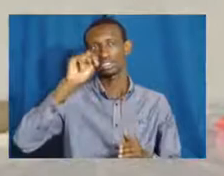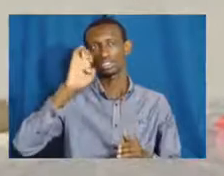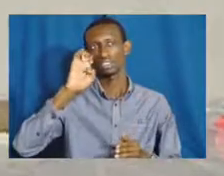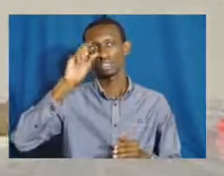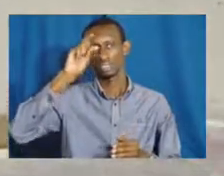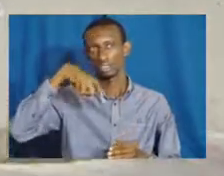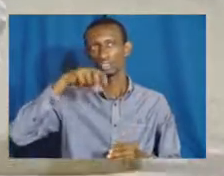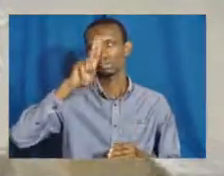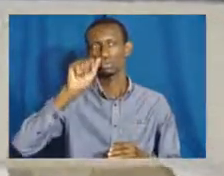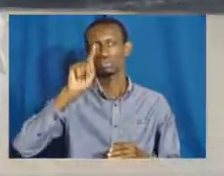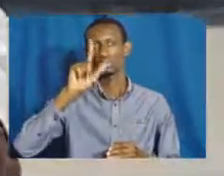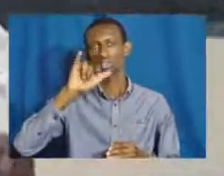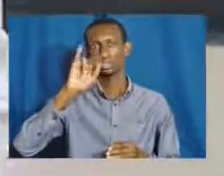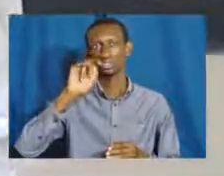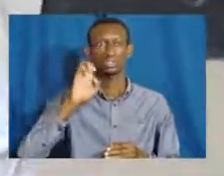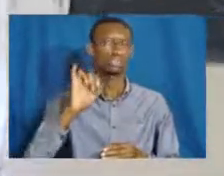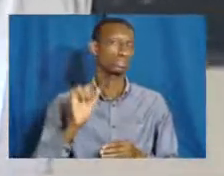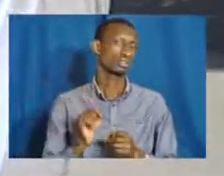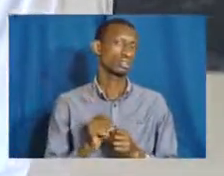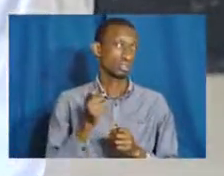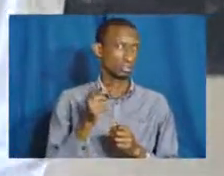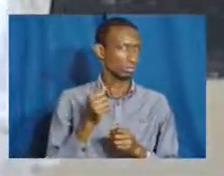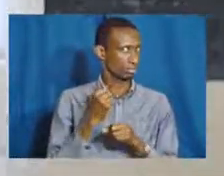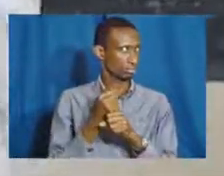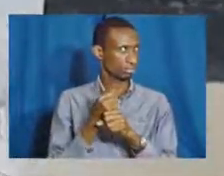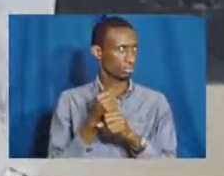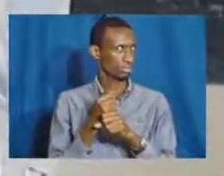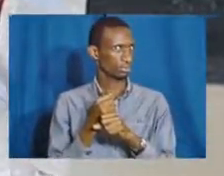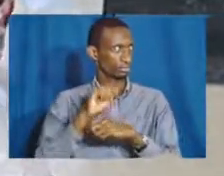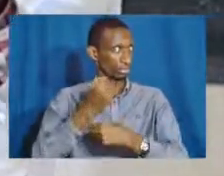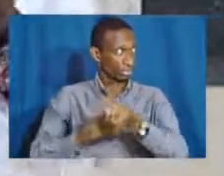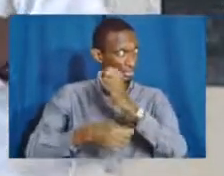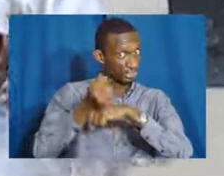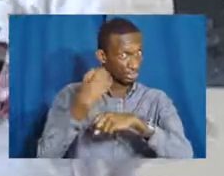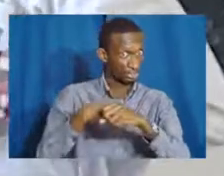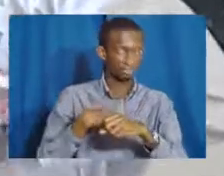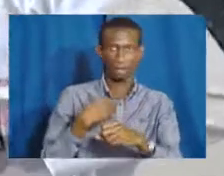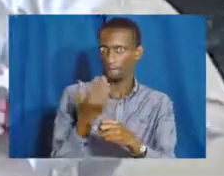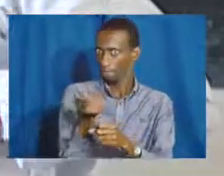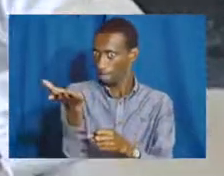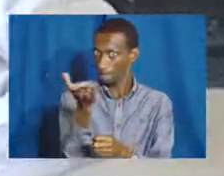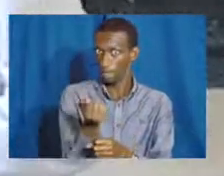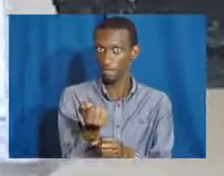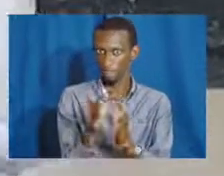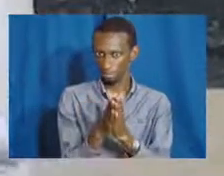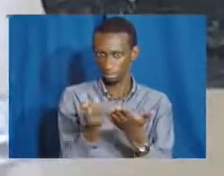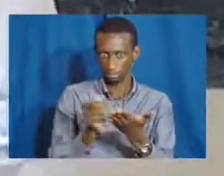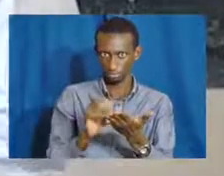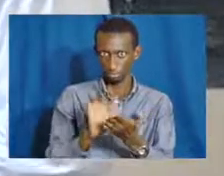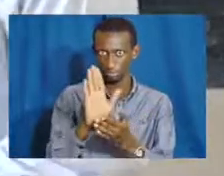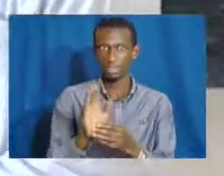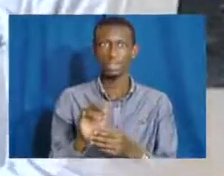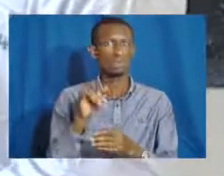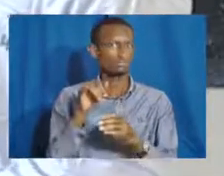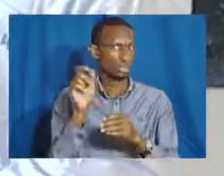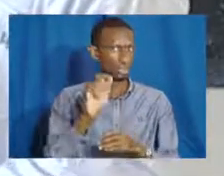have an activity. Please get your exercise book and pen